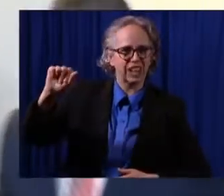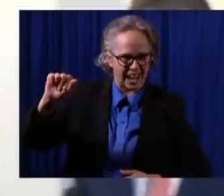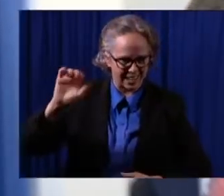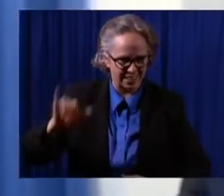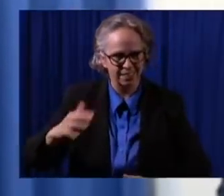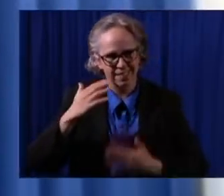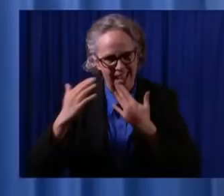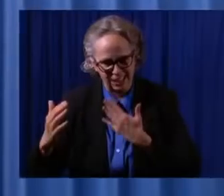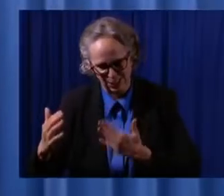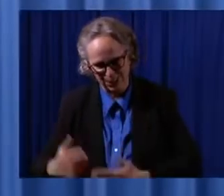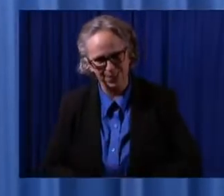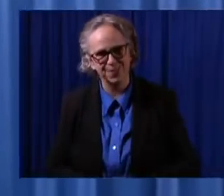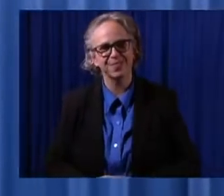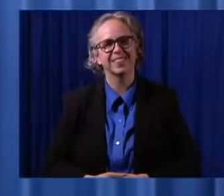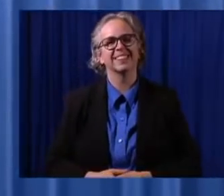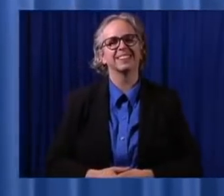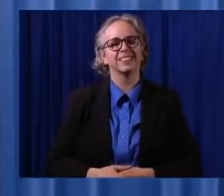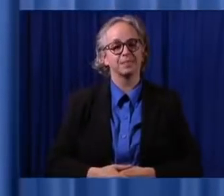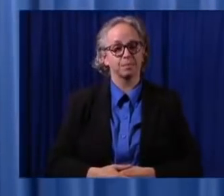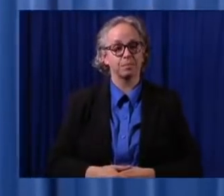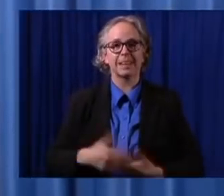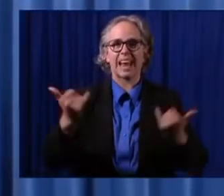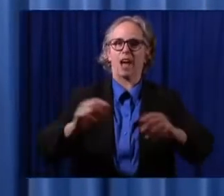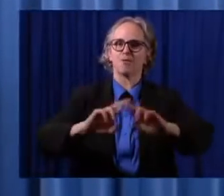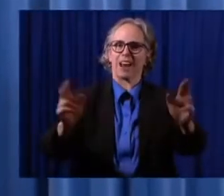Great. John, thank you. Ready for questions?